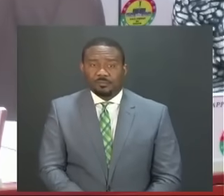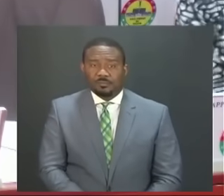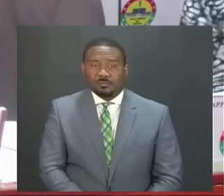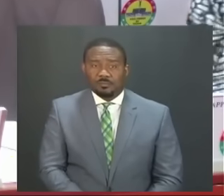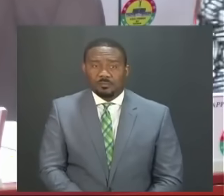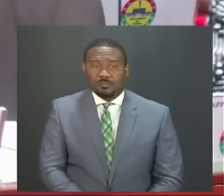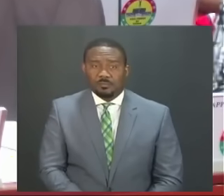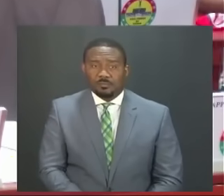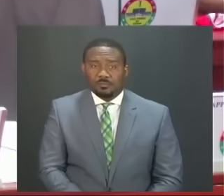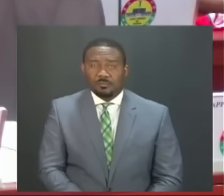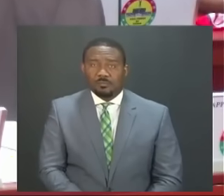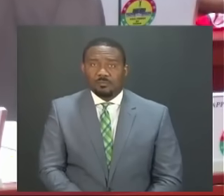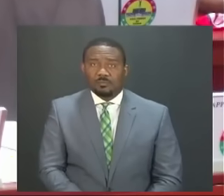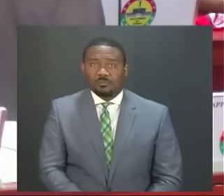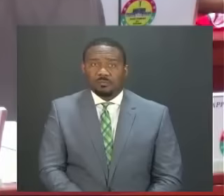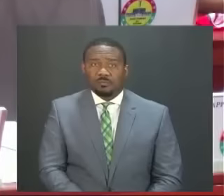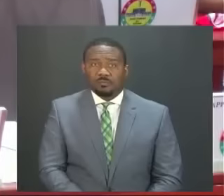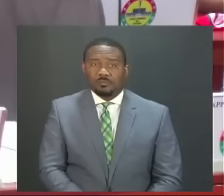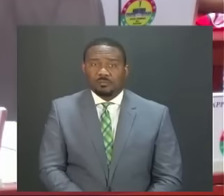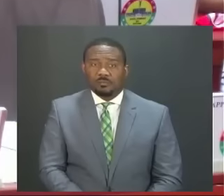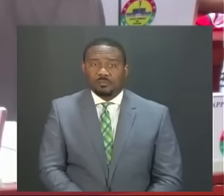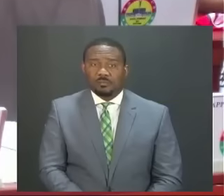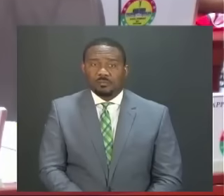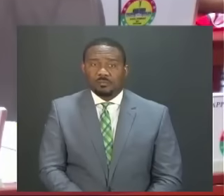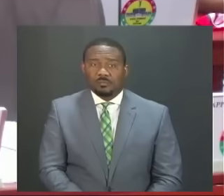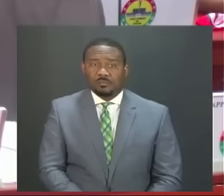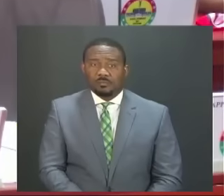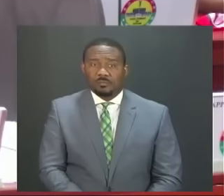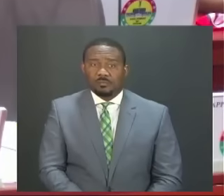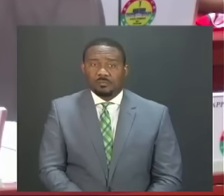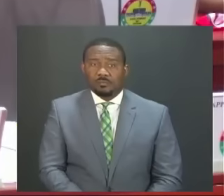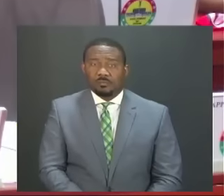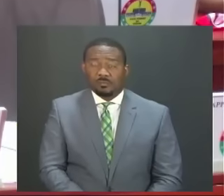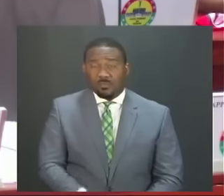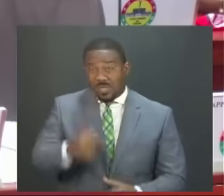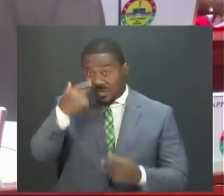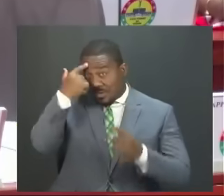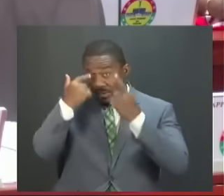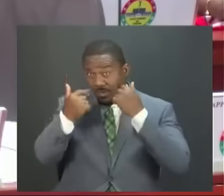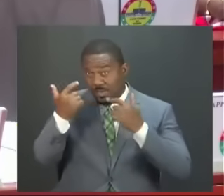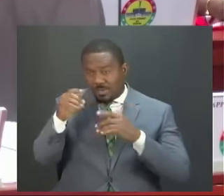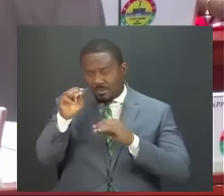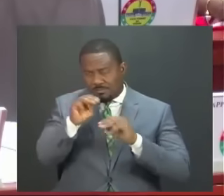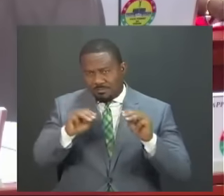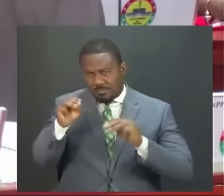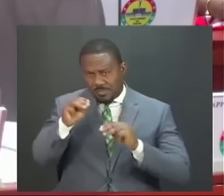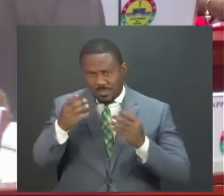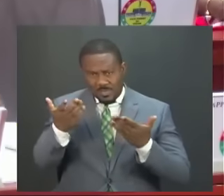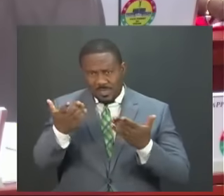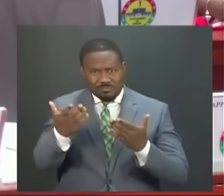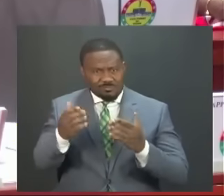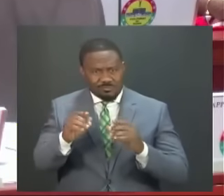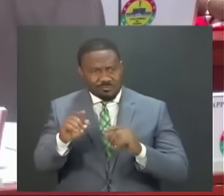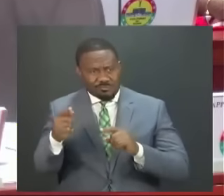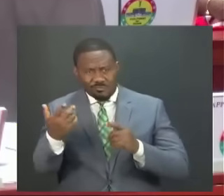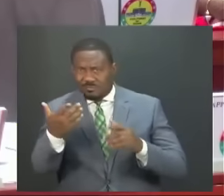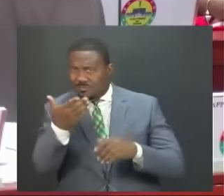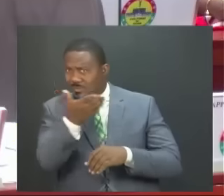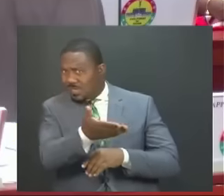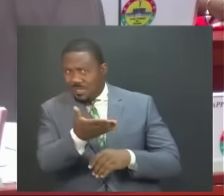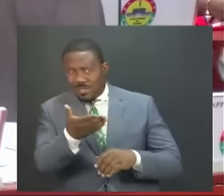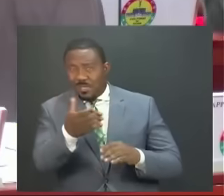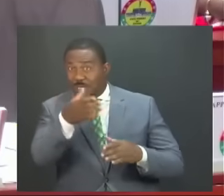that indeed, because the matter was before courts, we